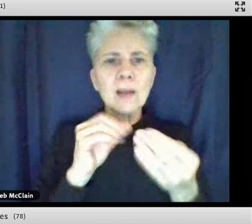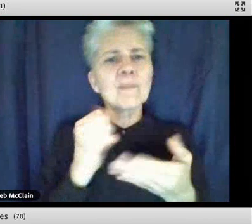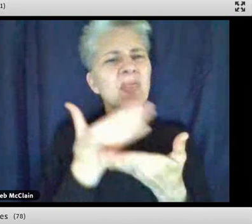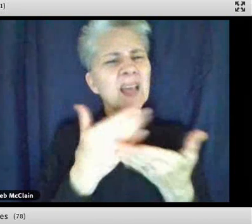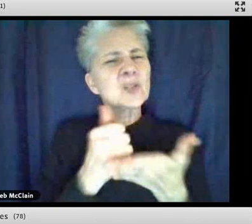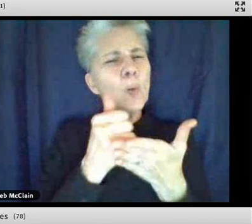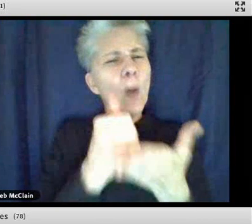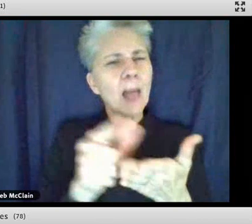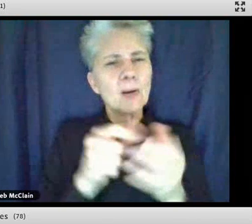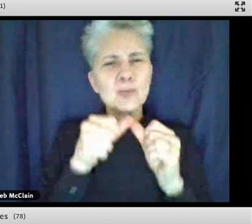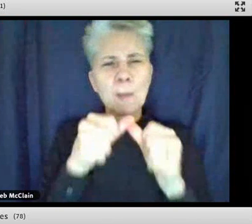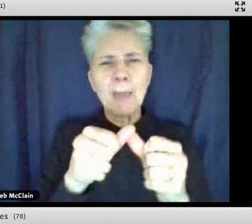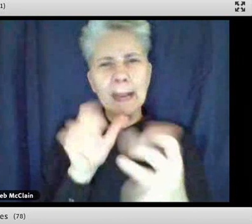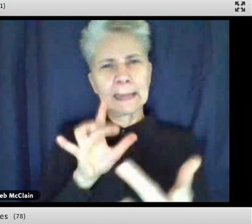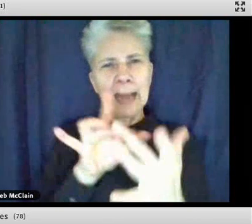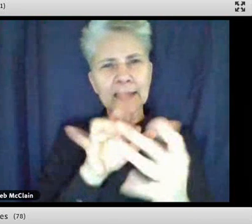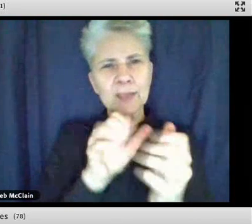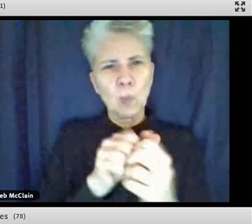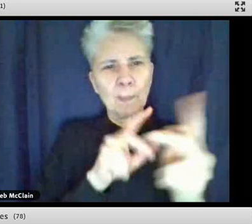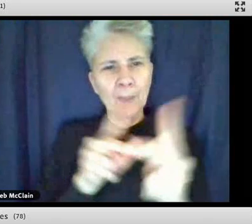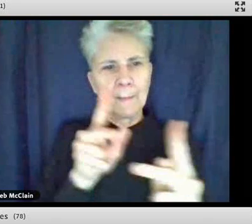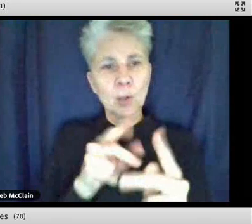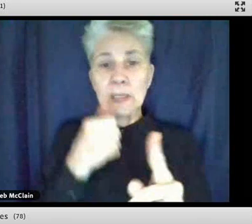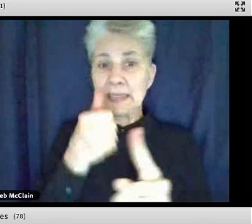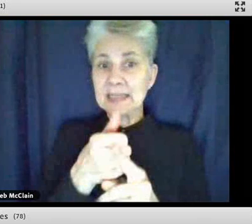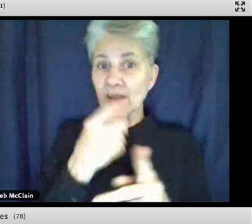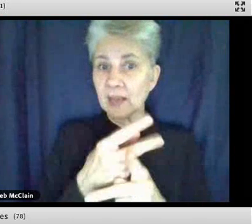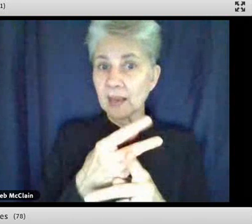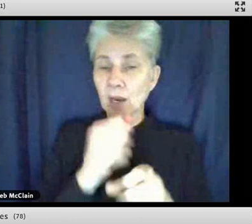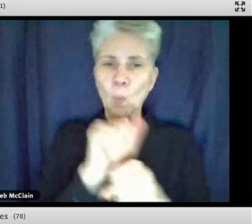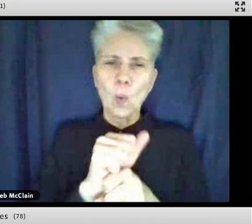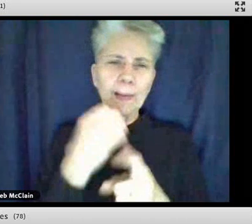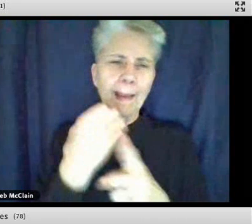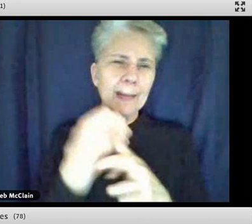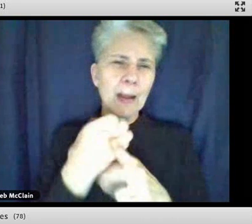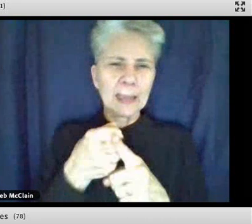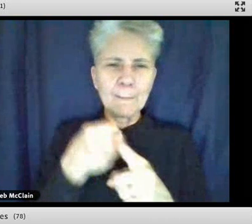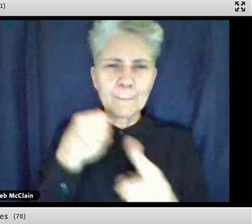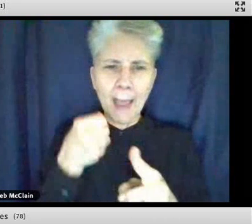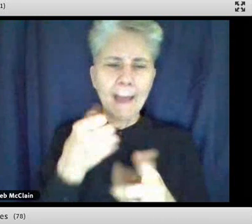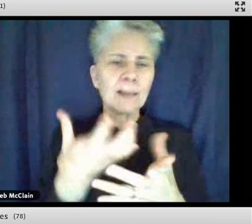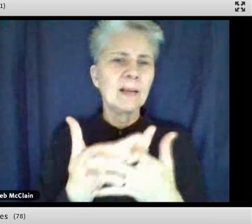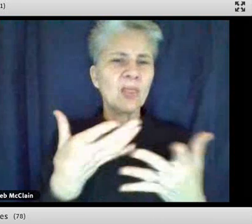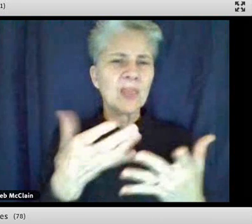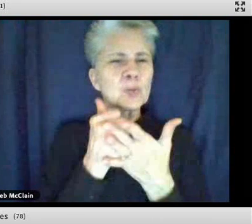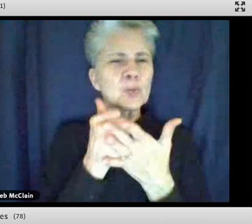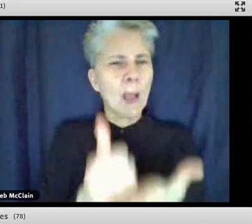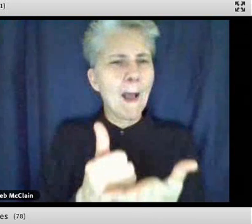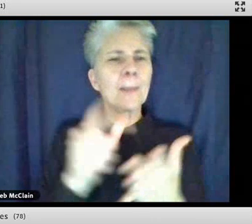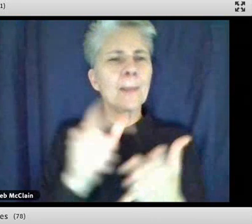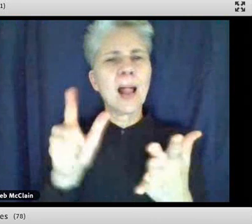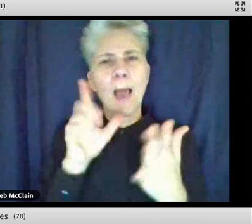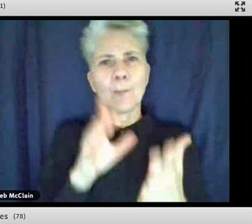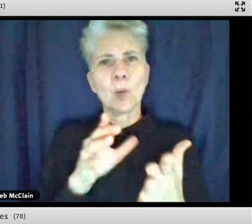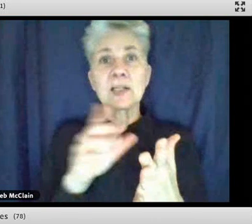work, economic impact resources. So things to help, libraries, librarians, and your patrons.